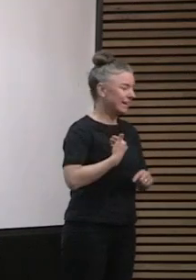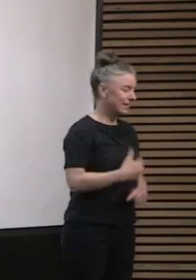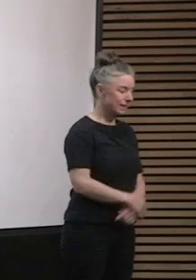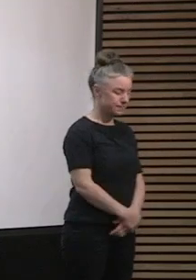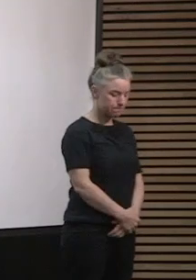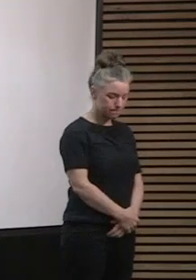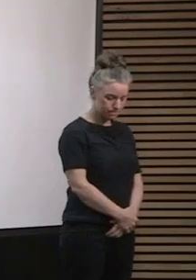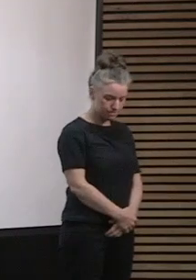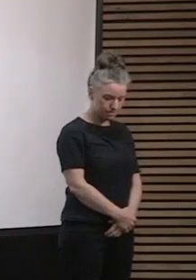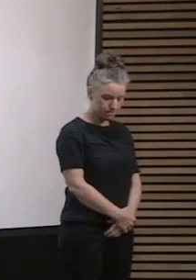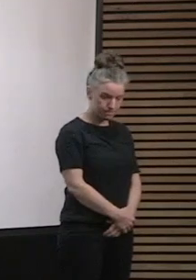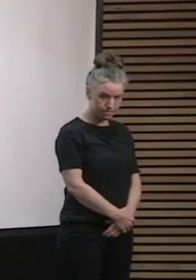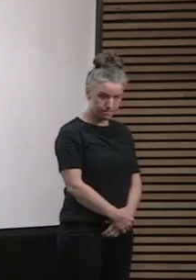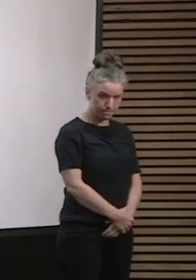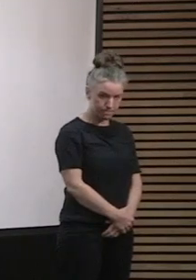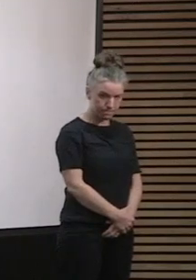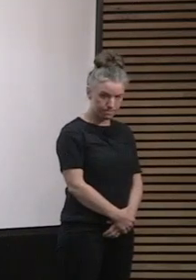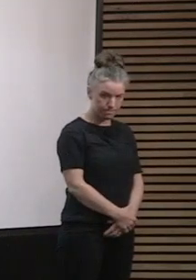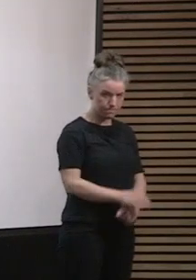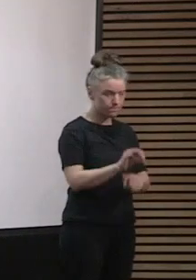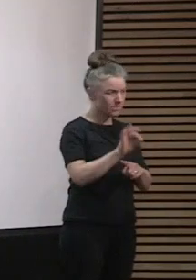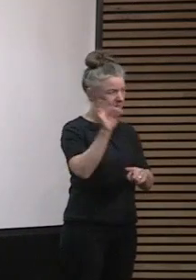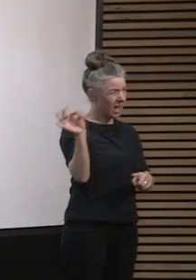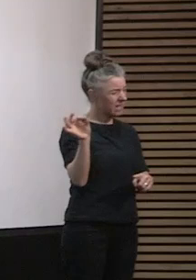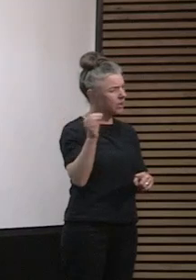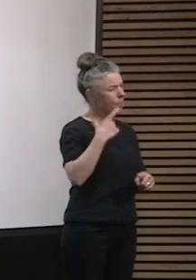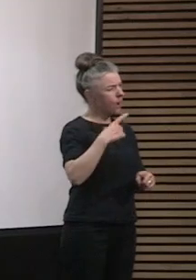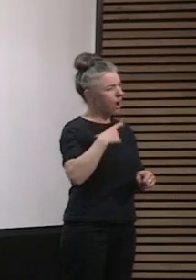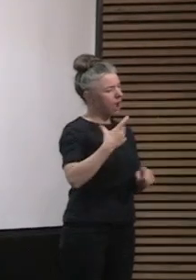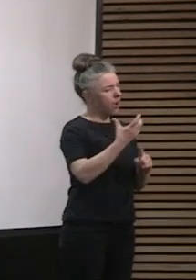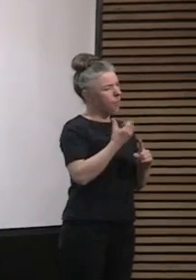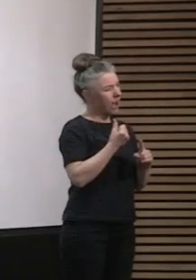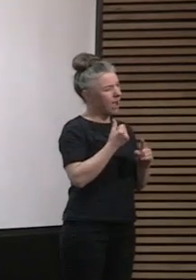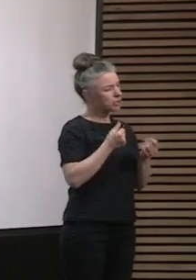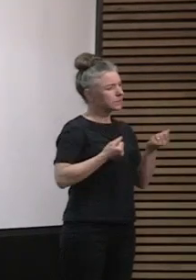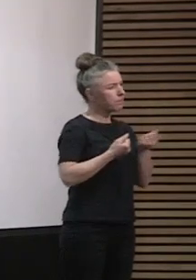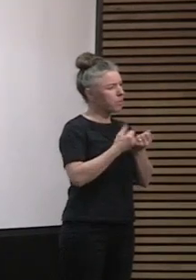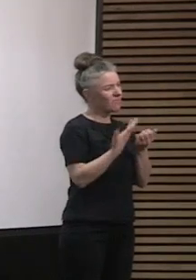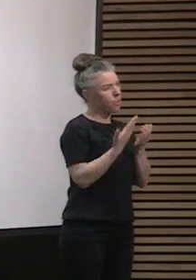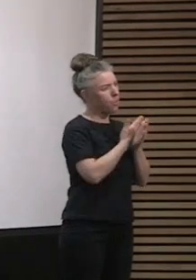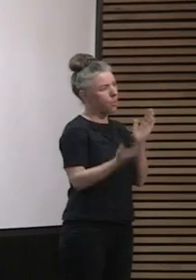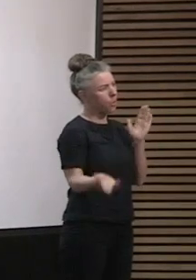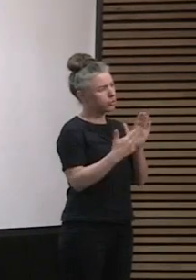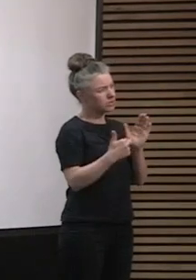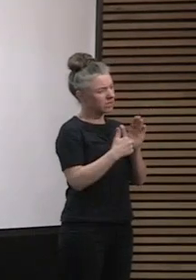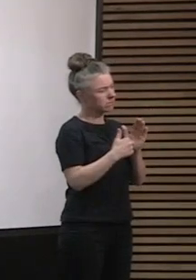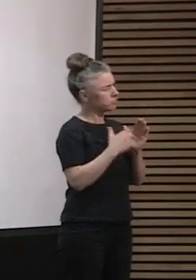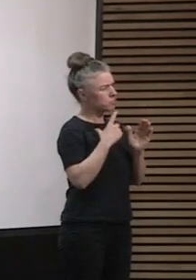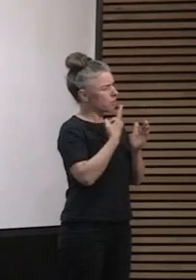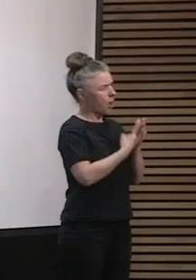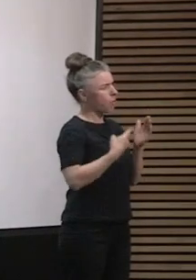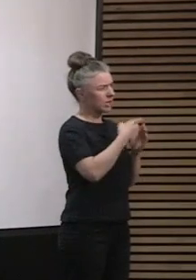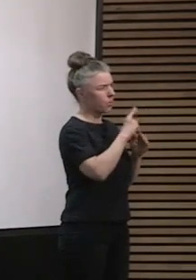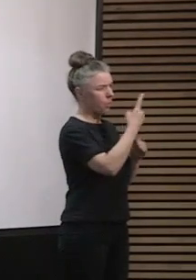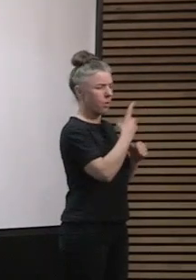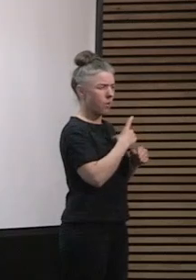Did you consider limiting the extension to just businesses in Auckland, for example, rather than nationwide? Yeah, look, certainly we considered that idea. The issue we've got is that